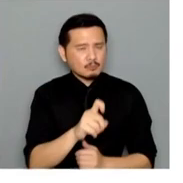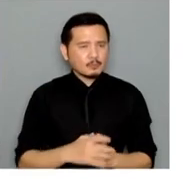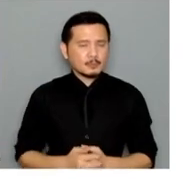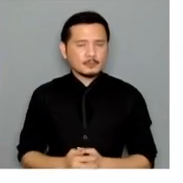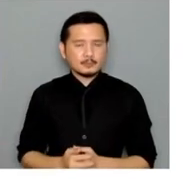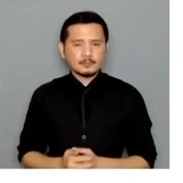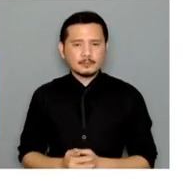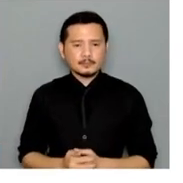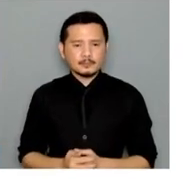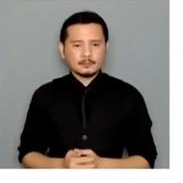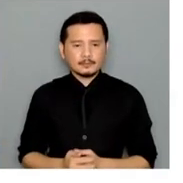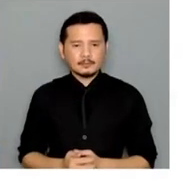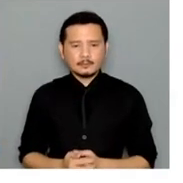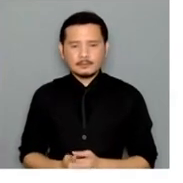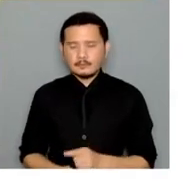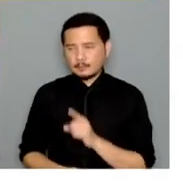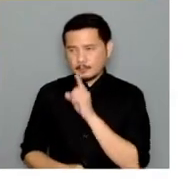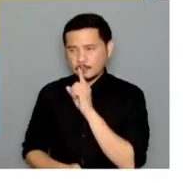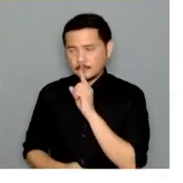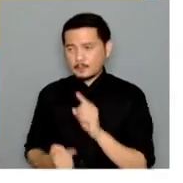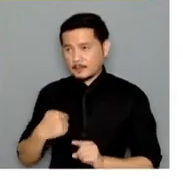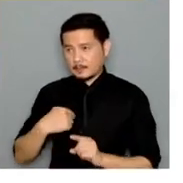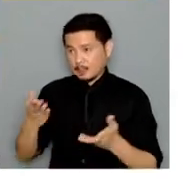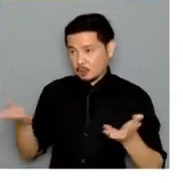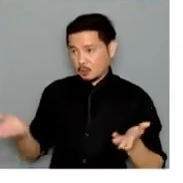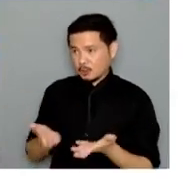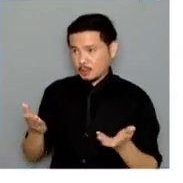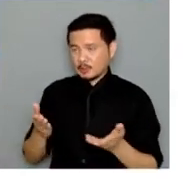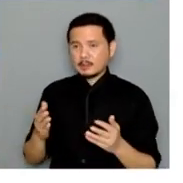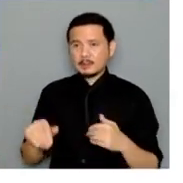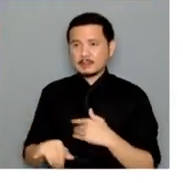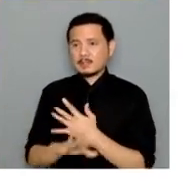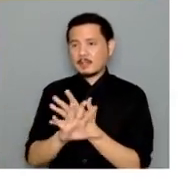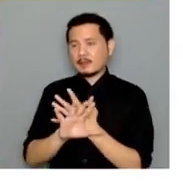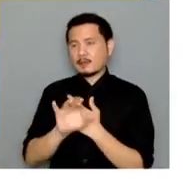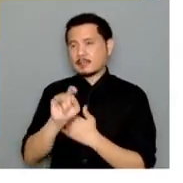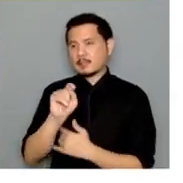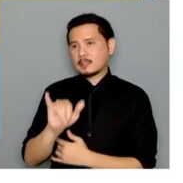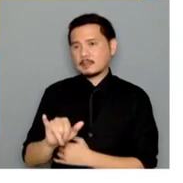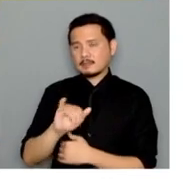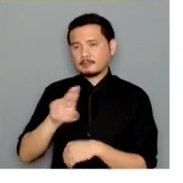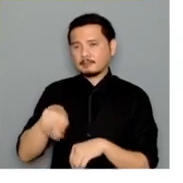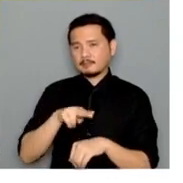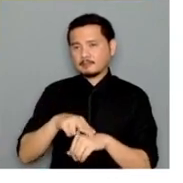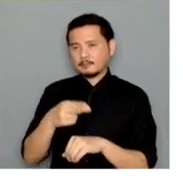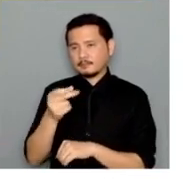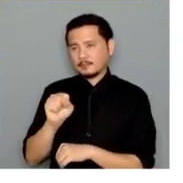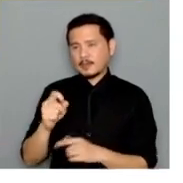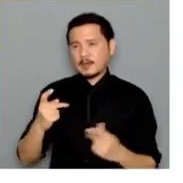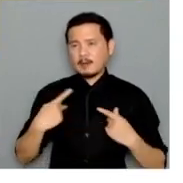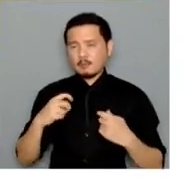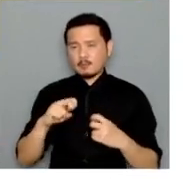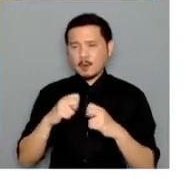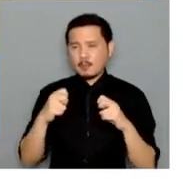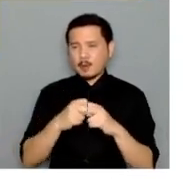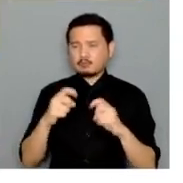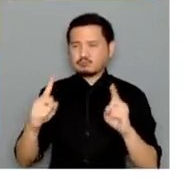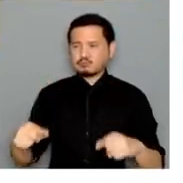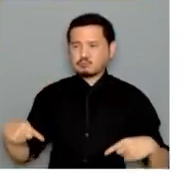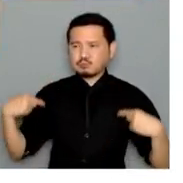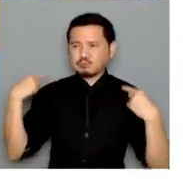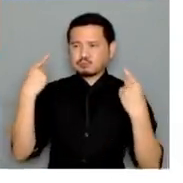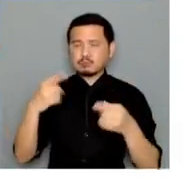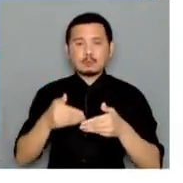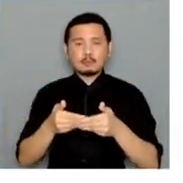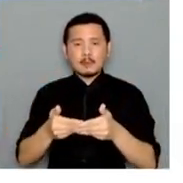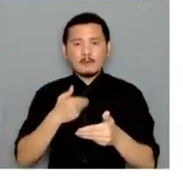Well, actually, Carmina, here in Davao City National High School, it has been a problem, actually pre-pandemic, that there